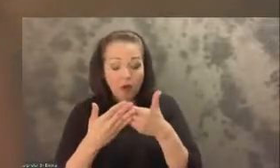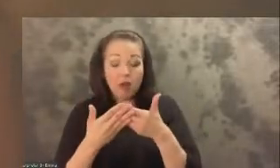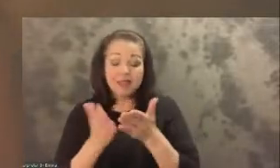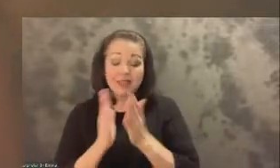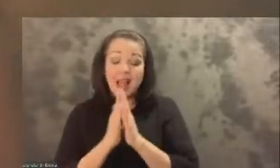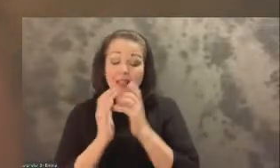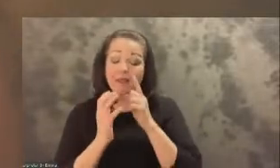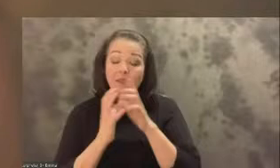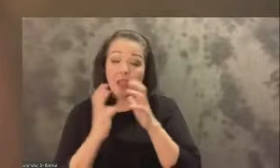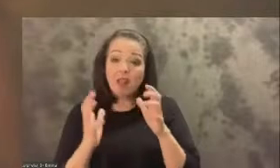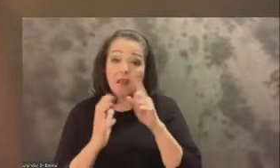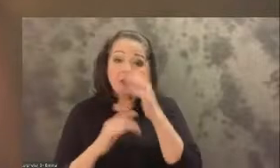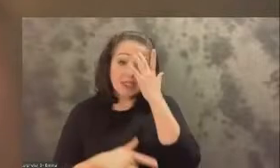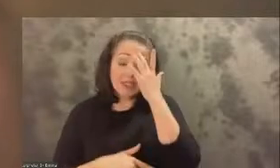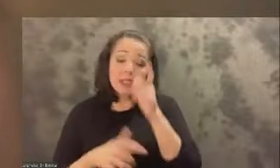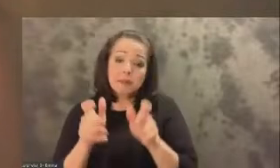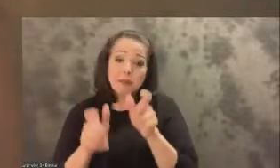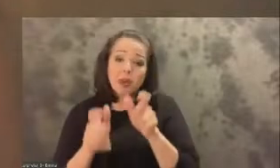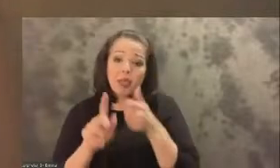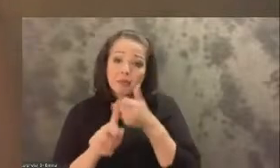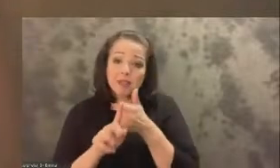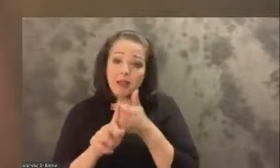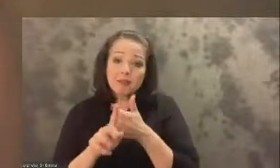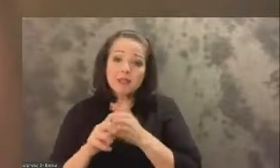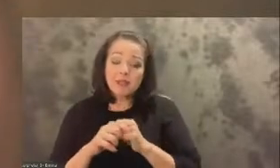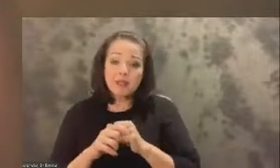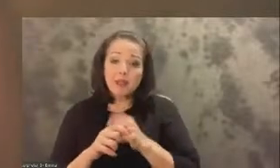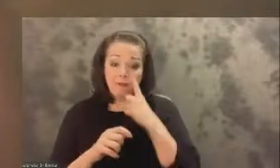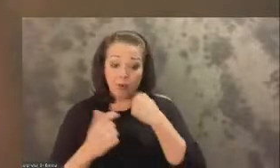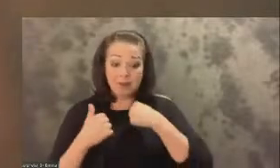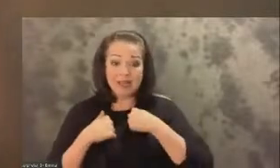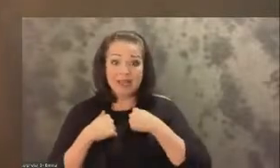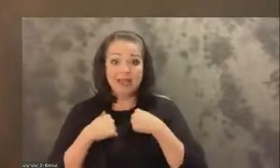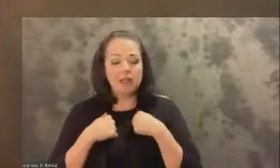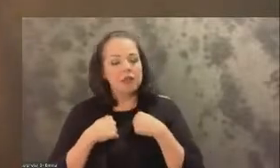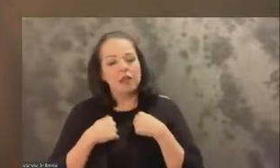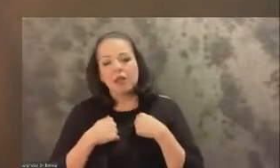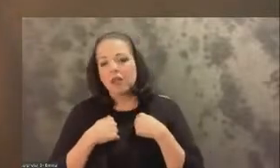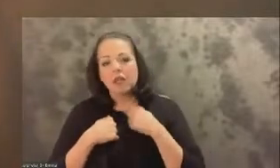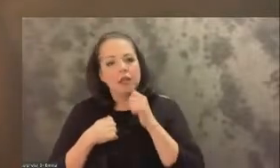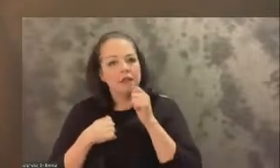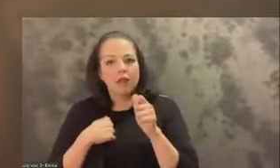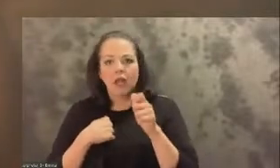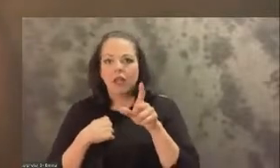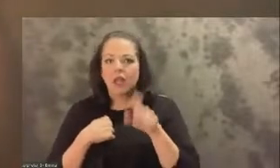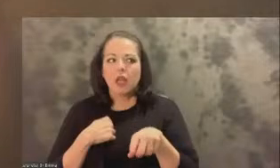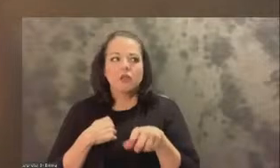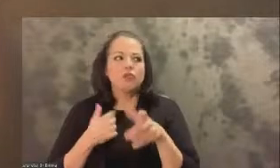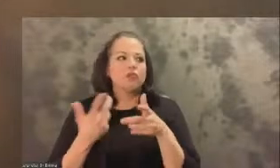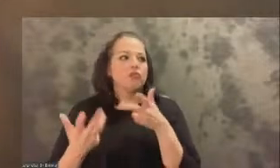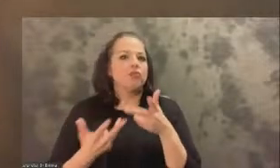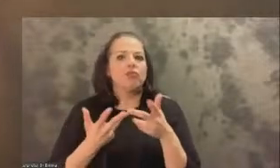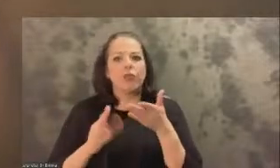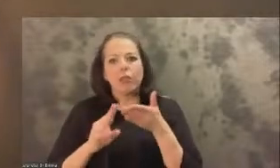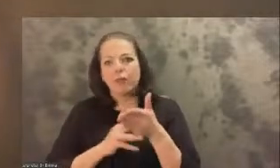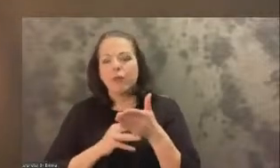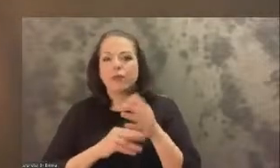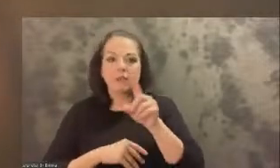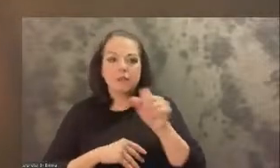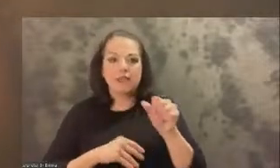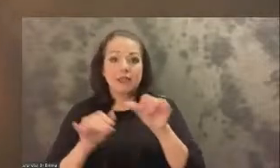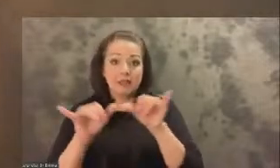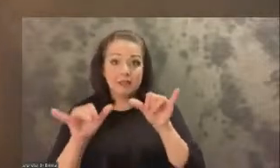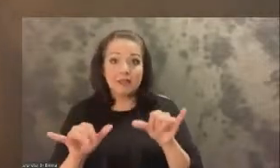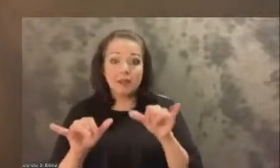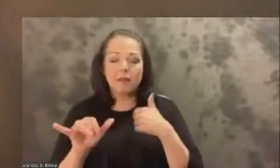it's asking a lot from sick people. And for me, I have not had to go through the disability system because I